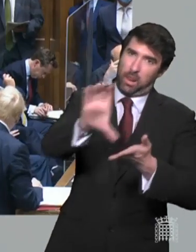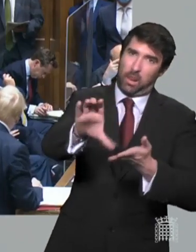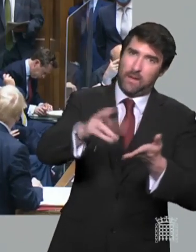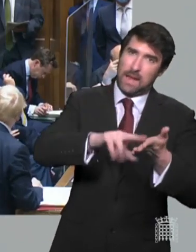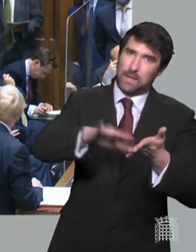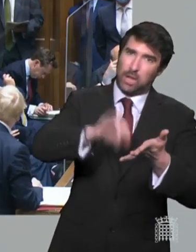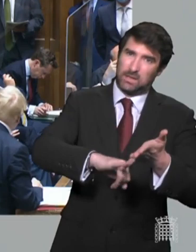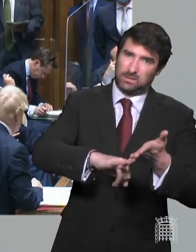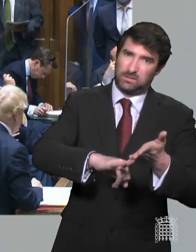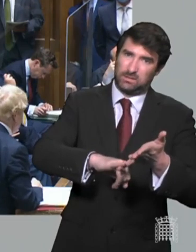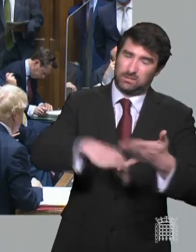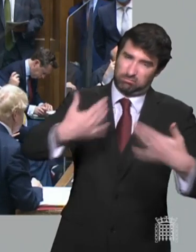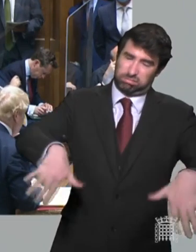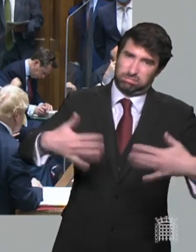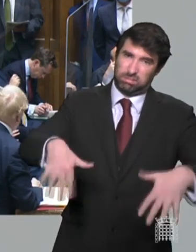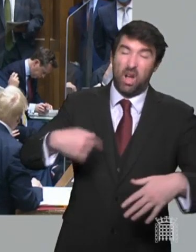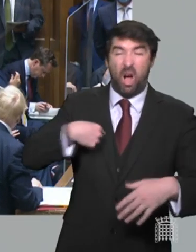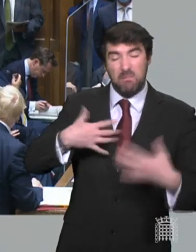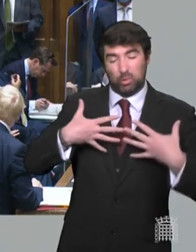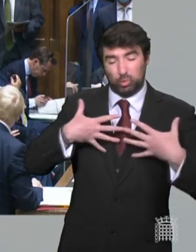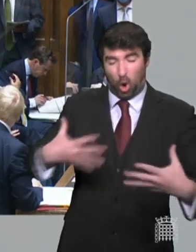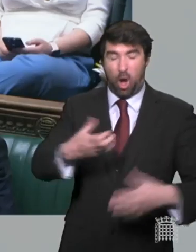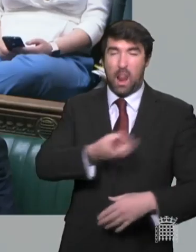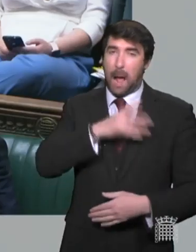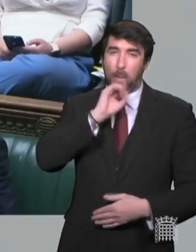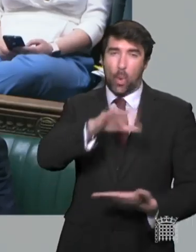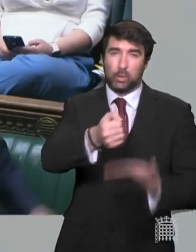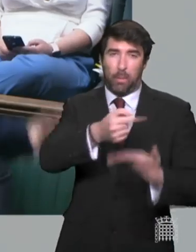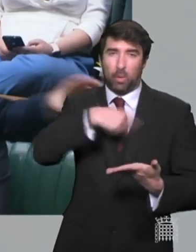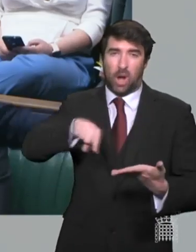We want GPs to be seeing the right people at the right time. We want to fix the waiting